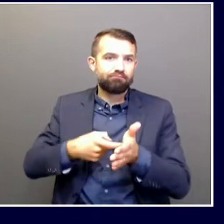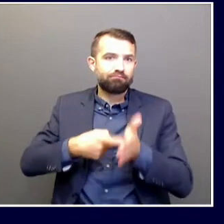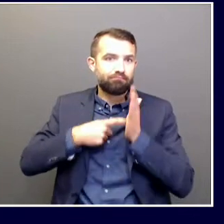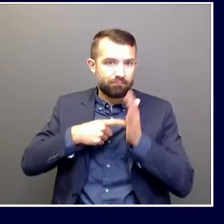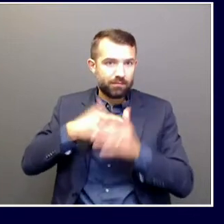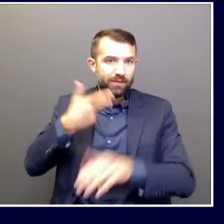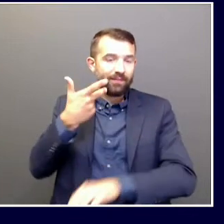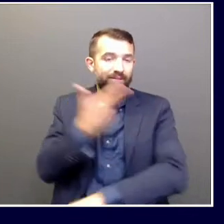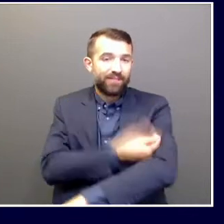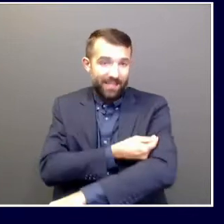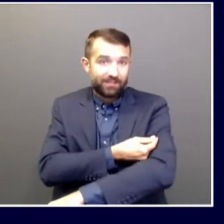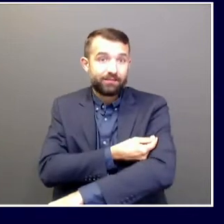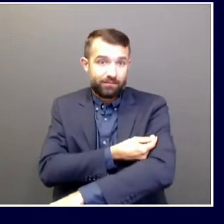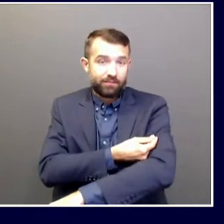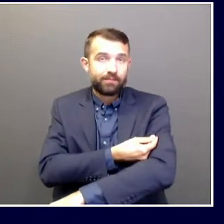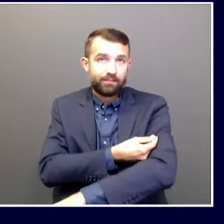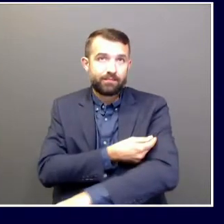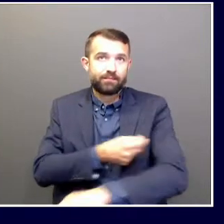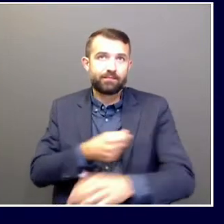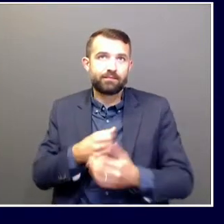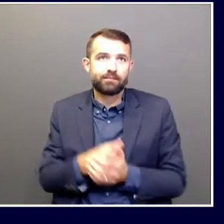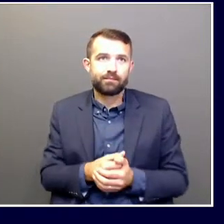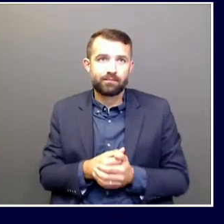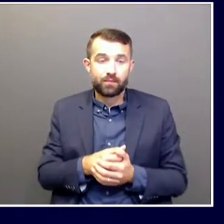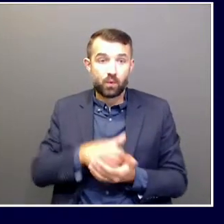I'm just hoping I could get some clarification on that.